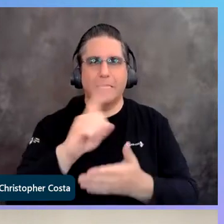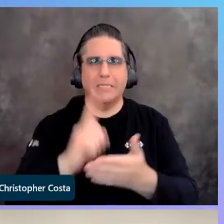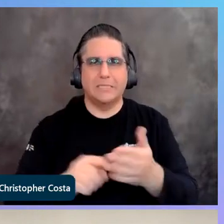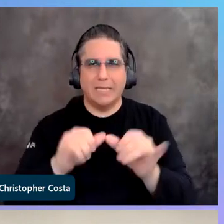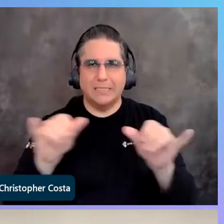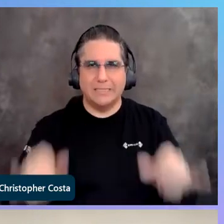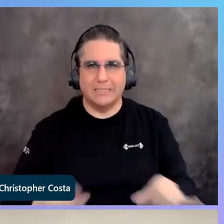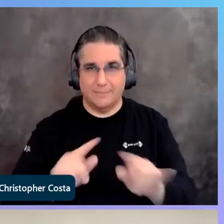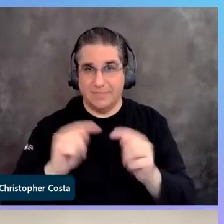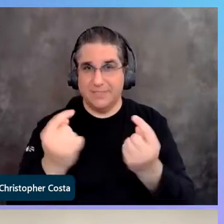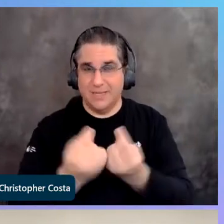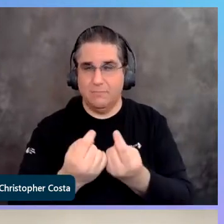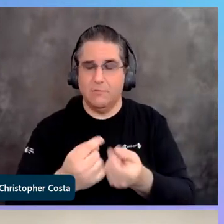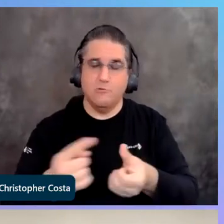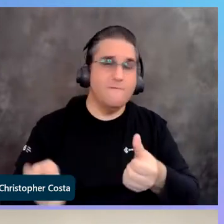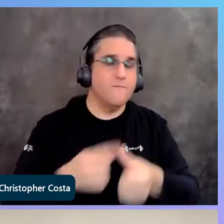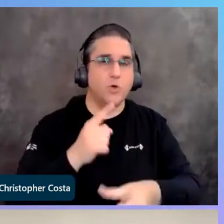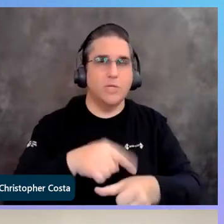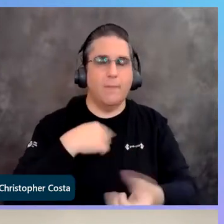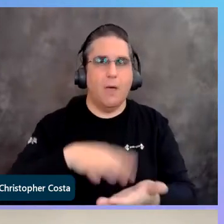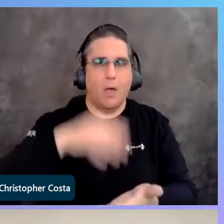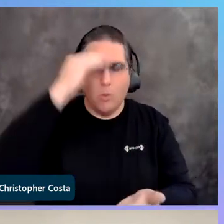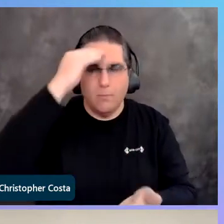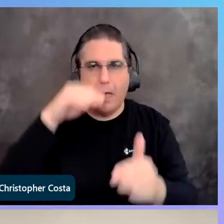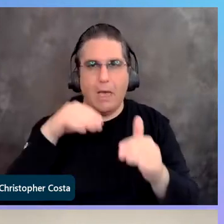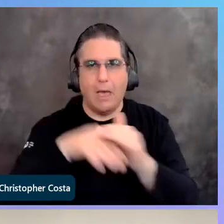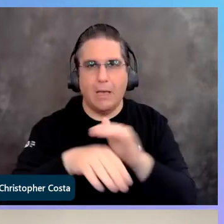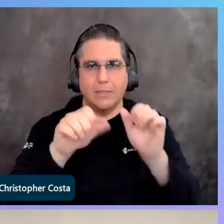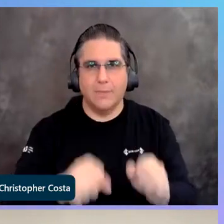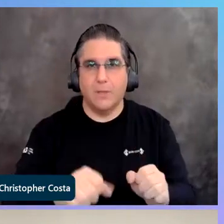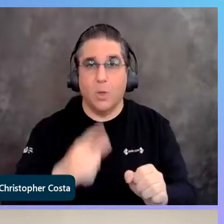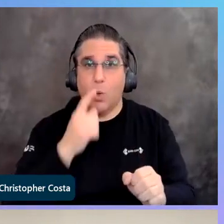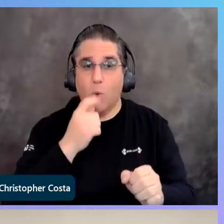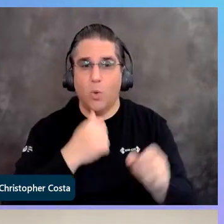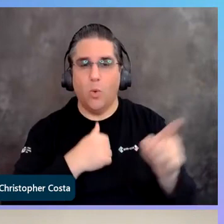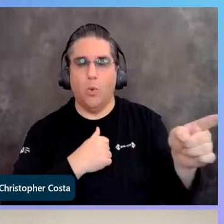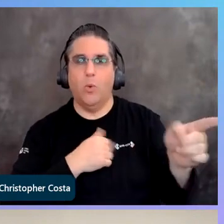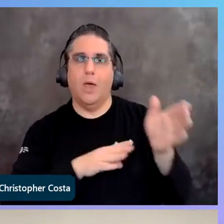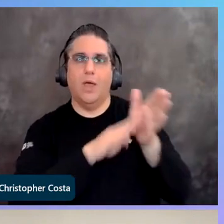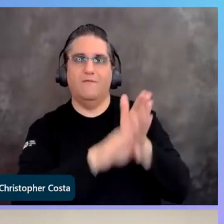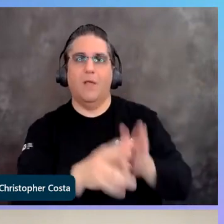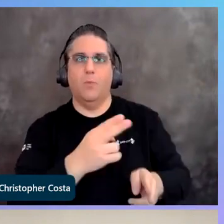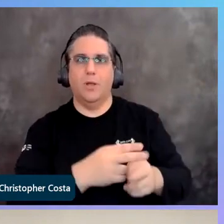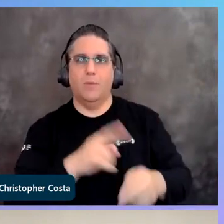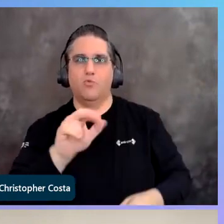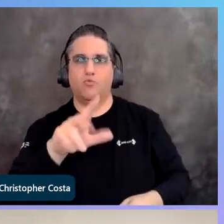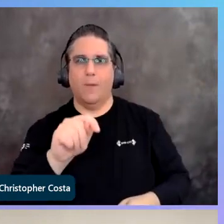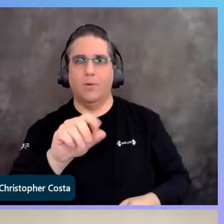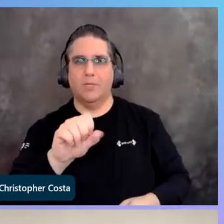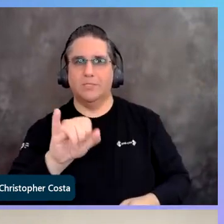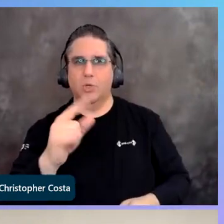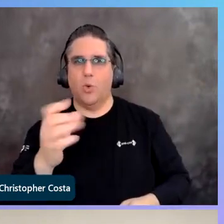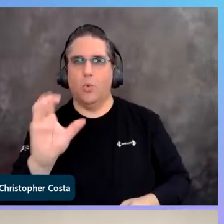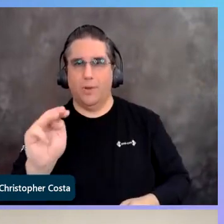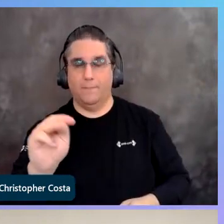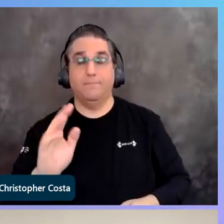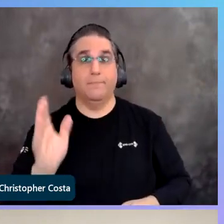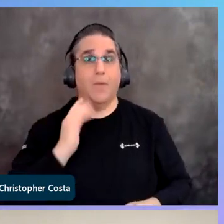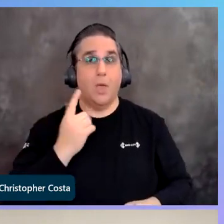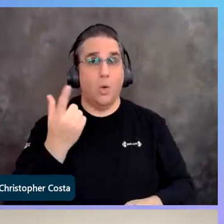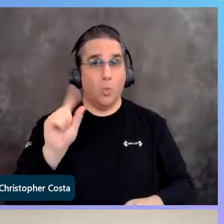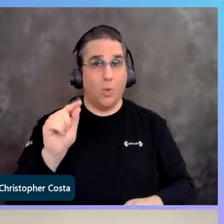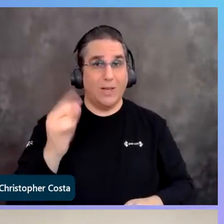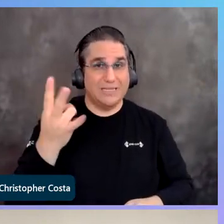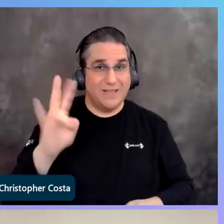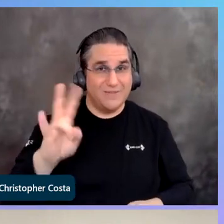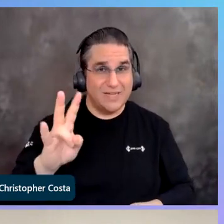properly introduced to accessibility by a developer named Robertson Odom. Back in 2018, I revamped CarMax's color system